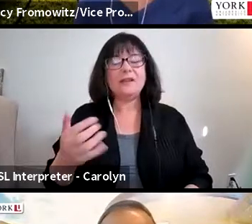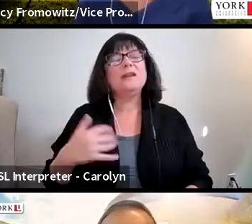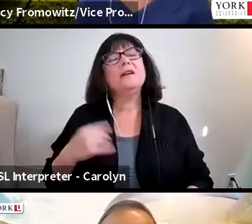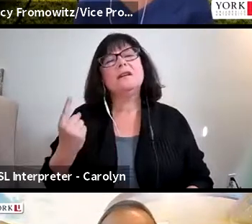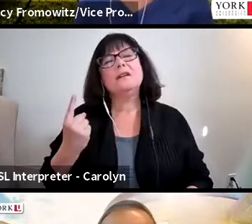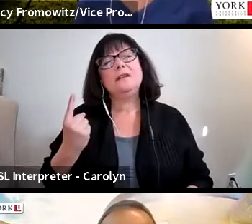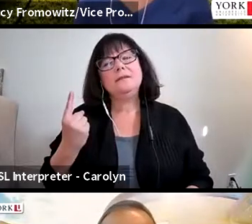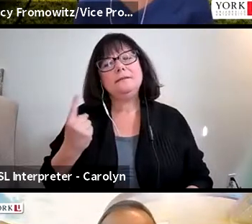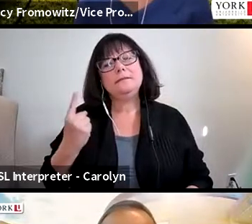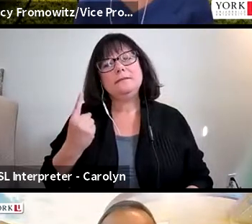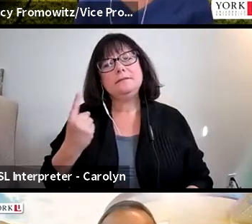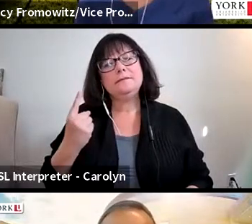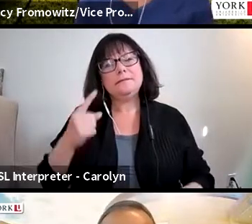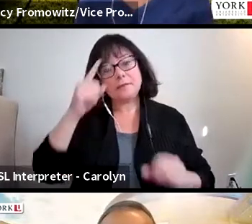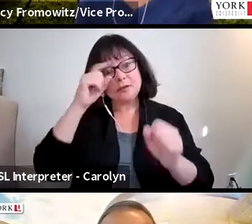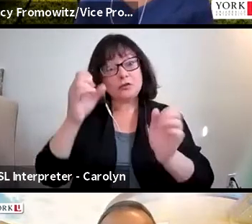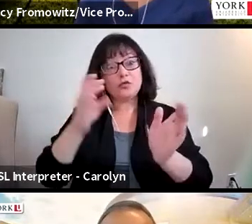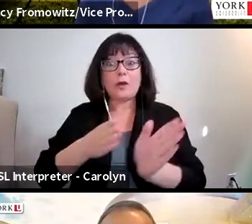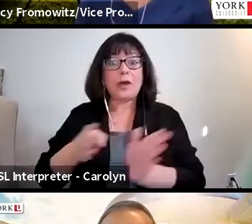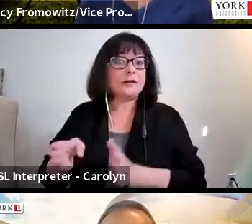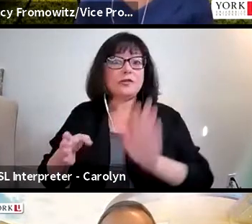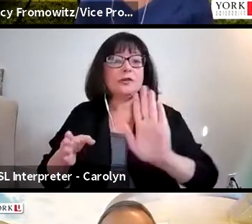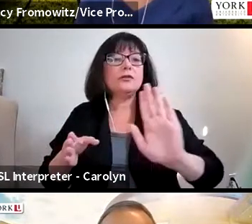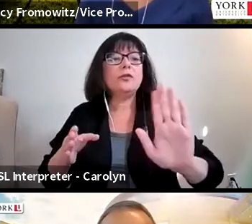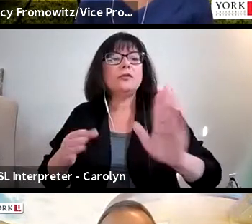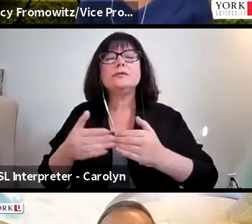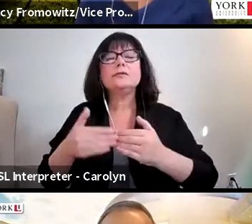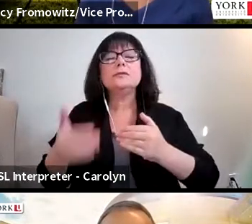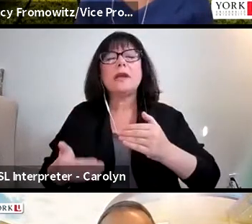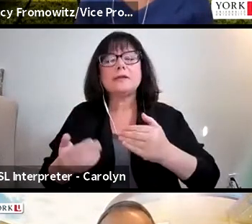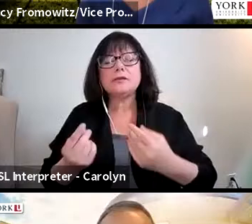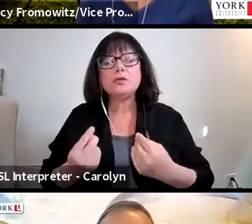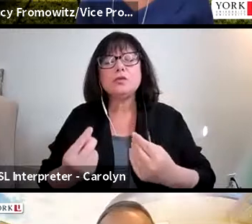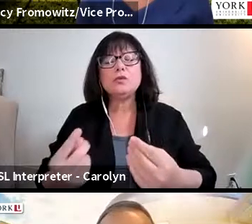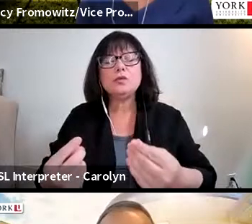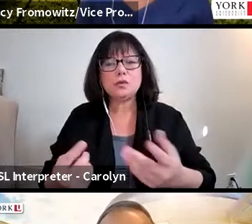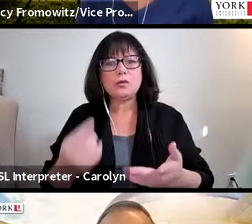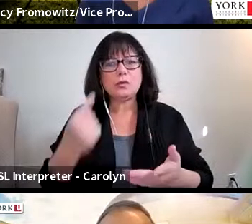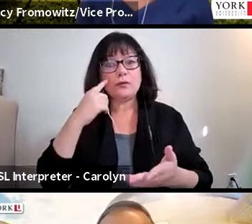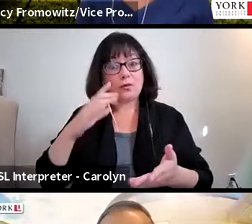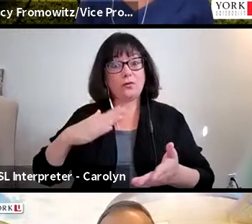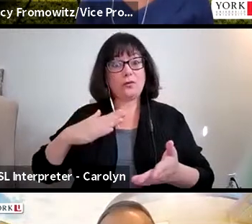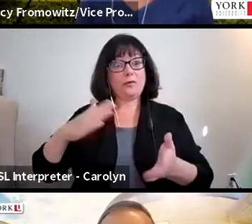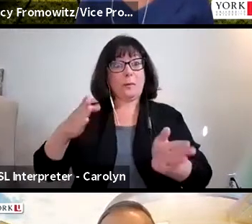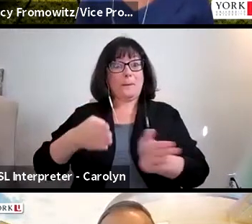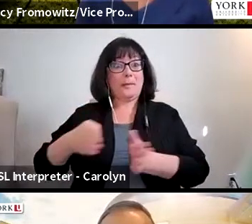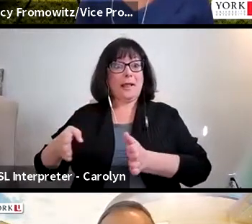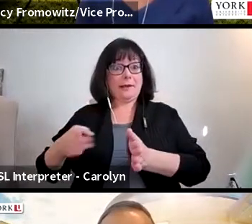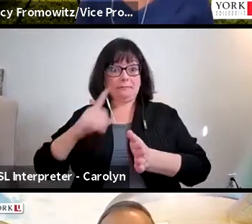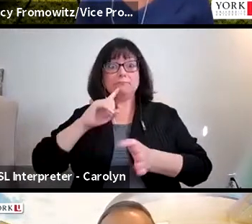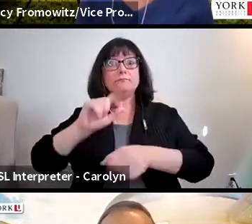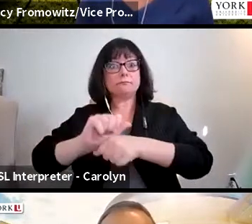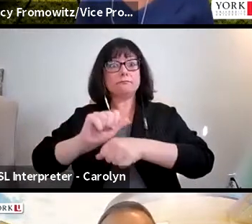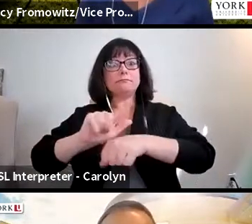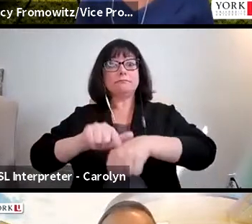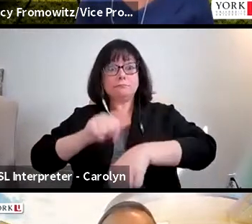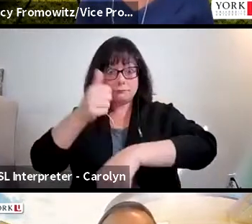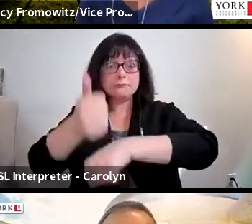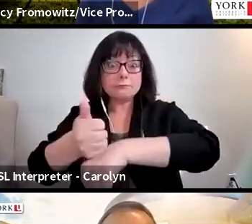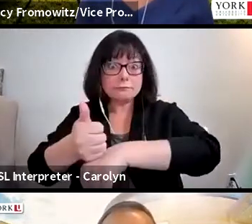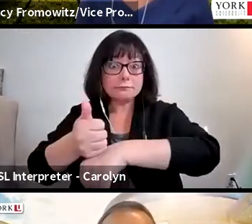strategic steps for the university as a whole in implementing the plan, and how can we as faculty and staff